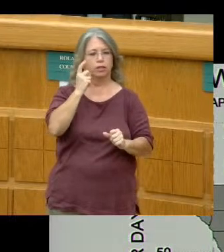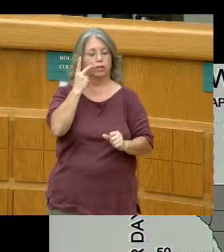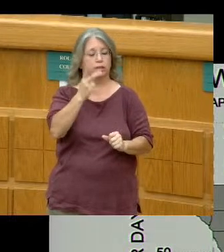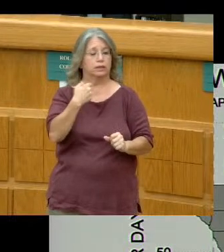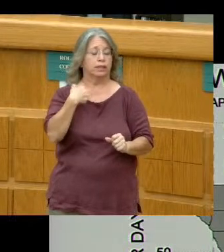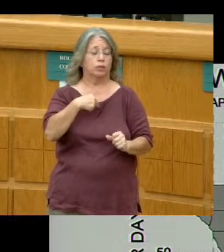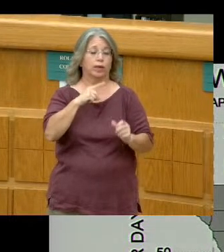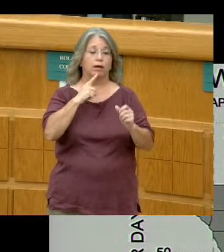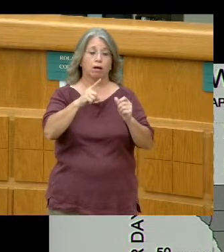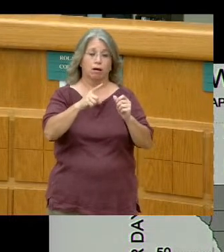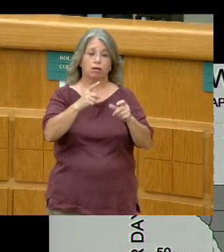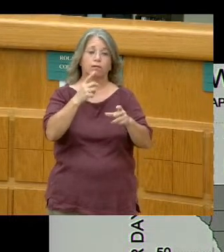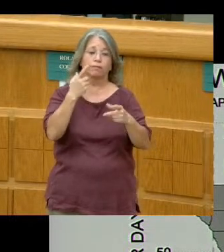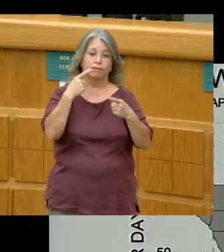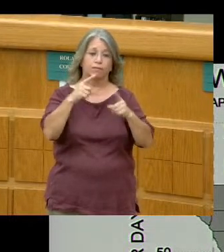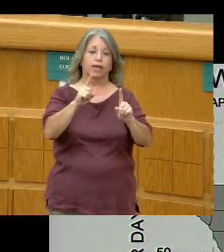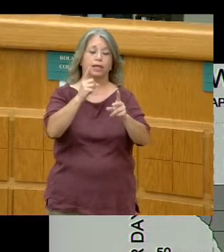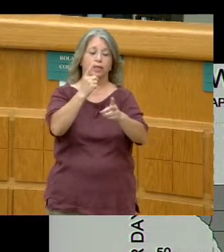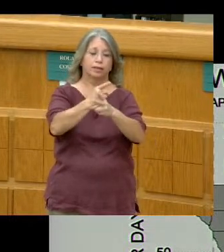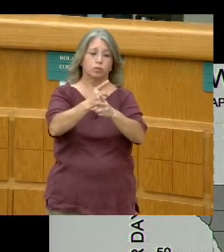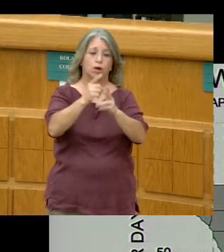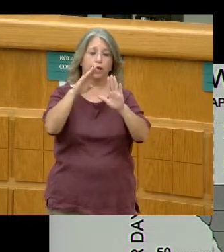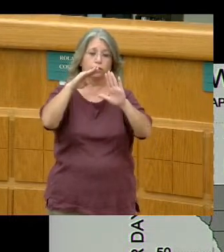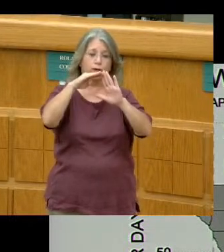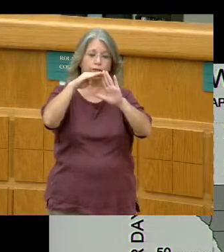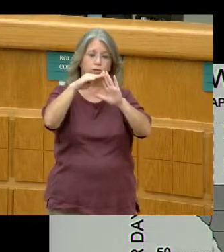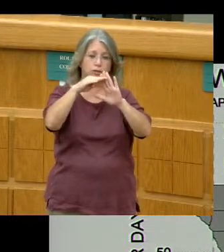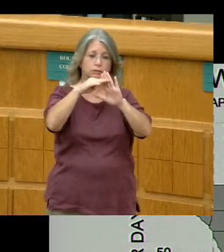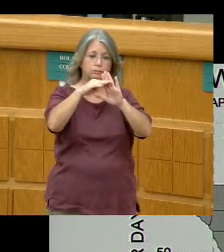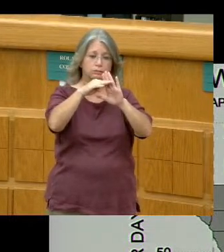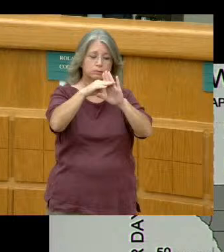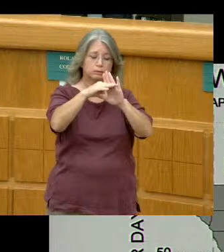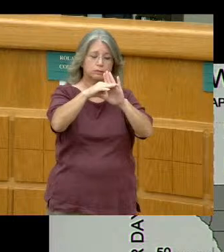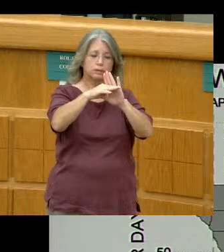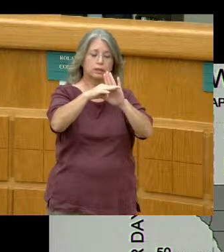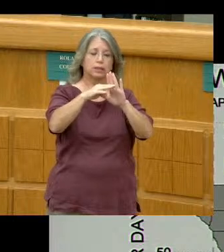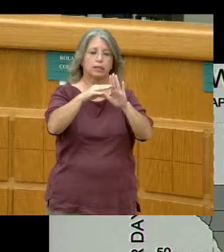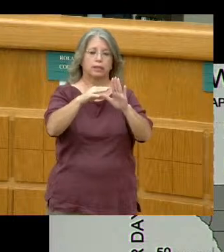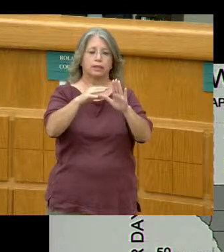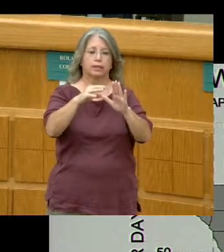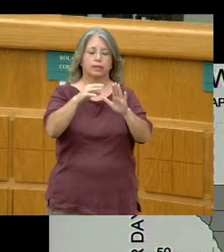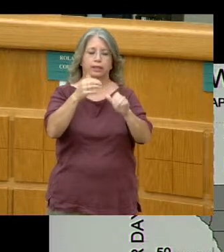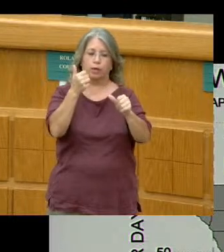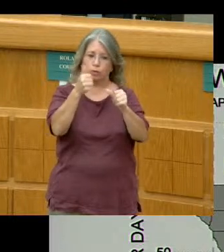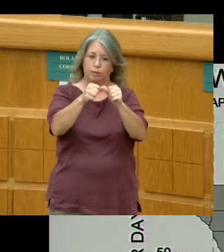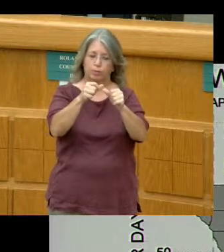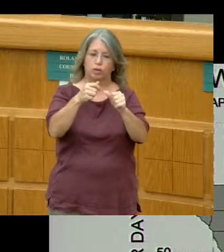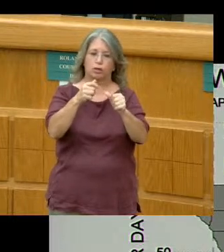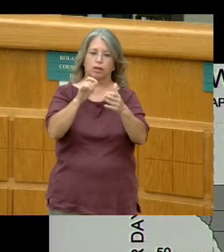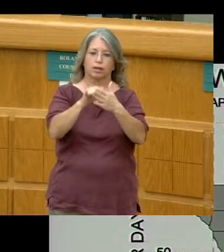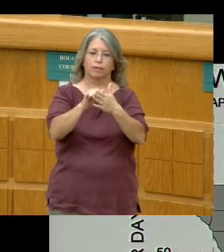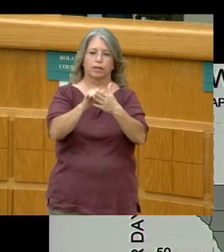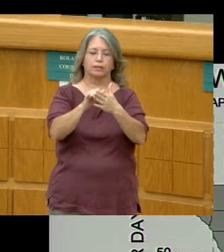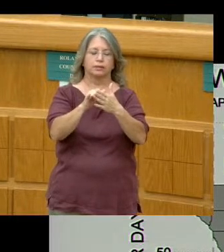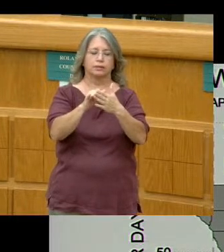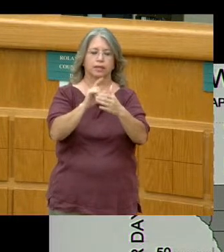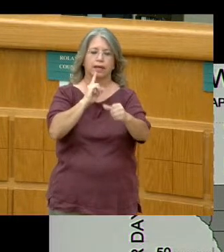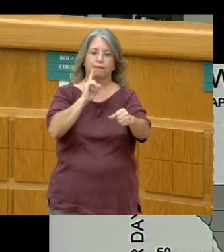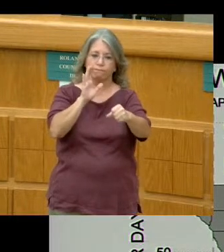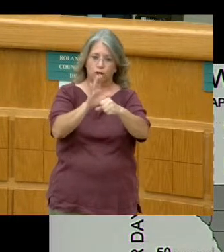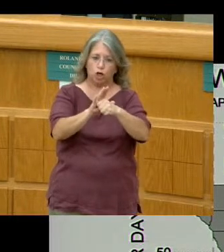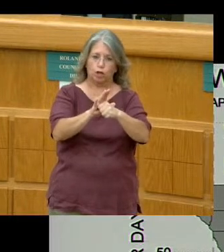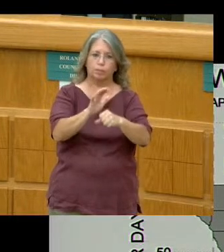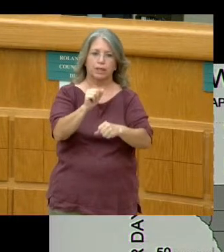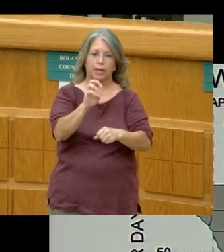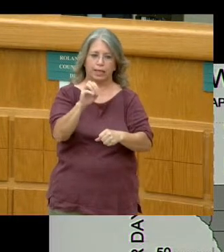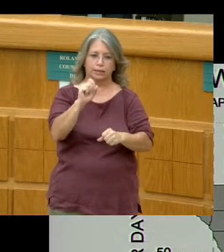And again, this data for Nueces, I've corrected it so that it's just confirmed PCR positive cases,